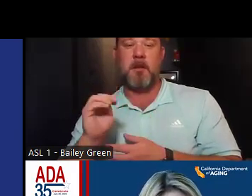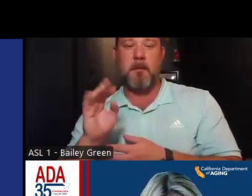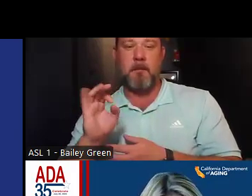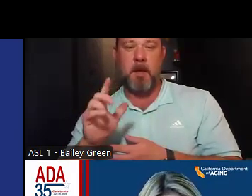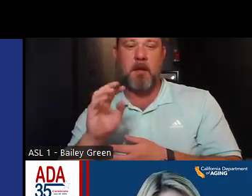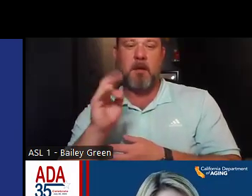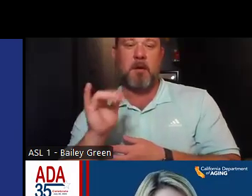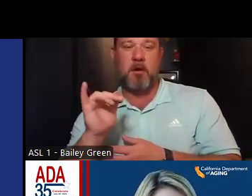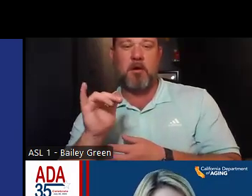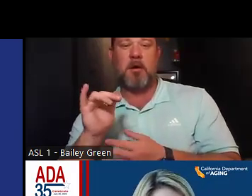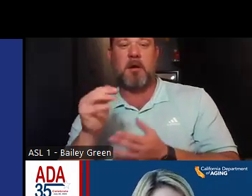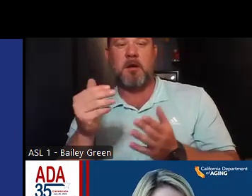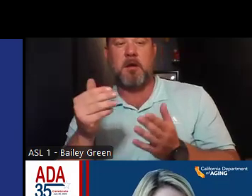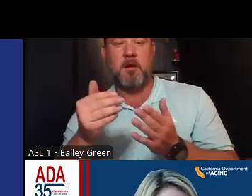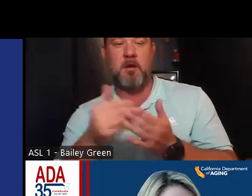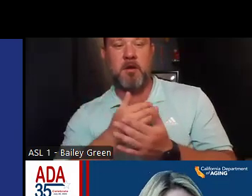the new